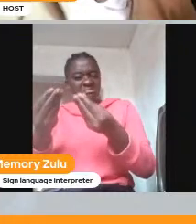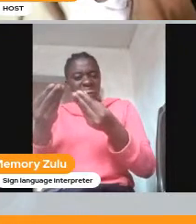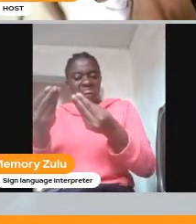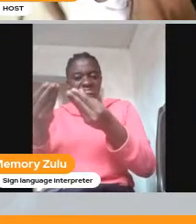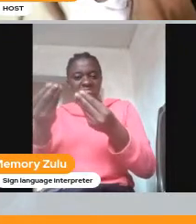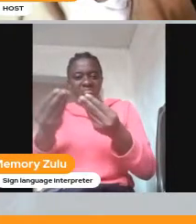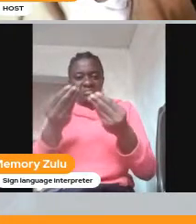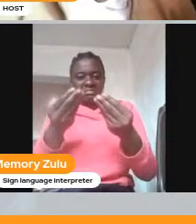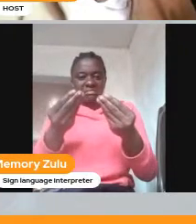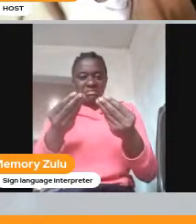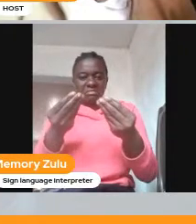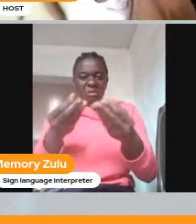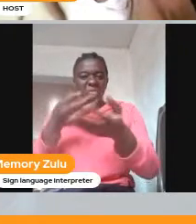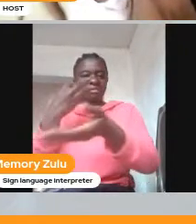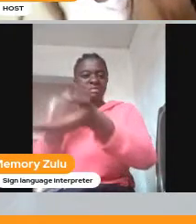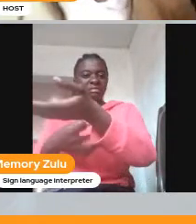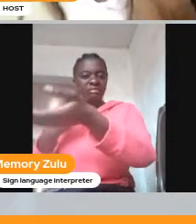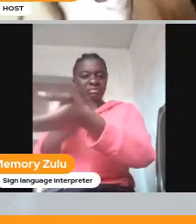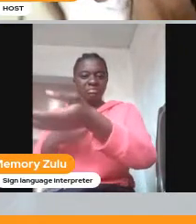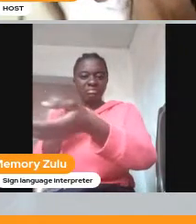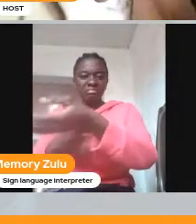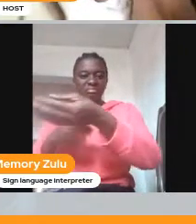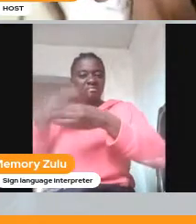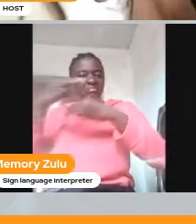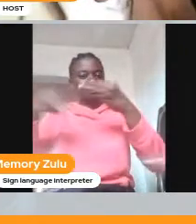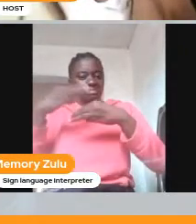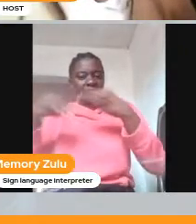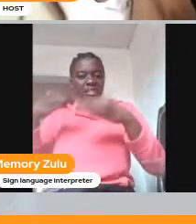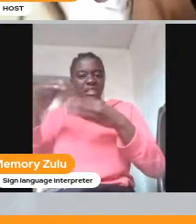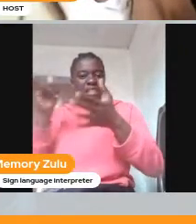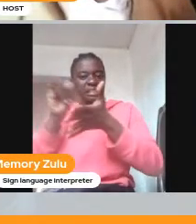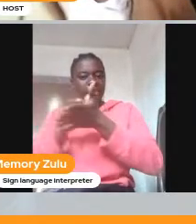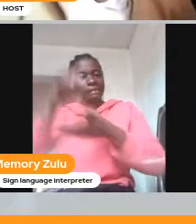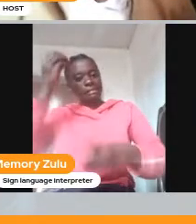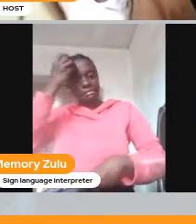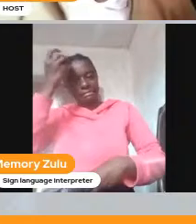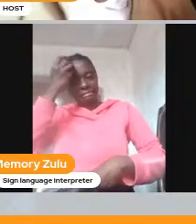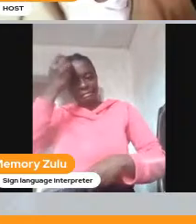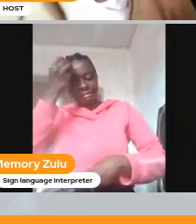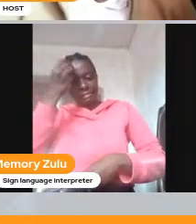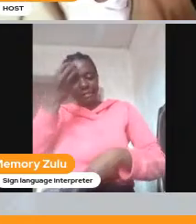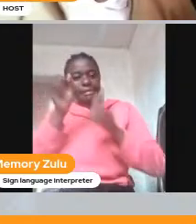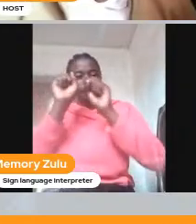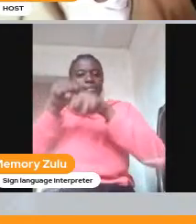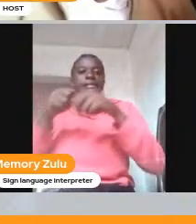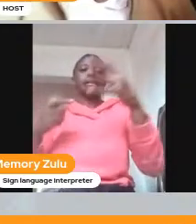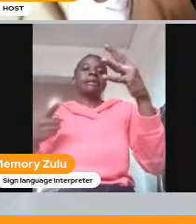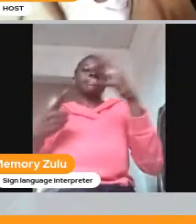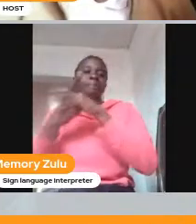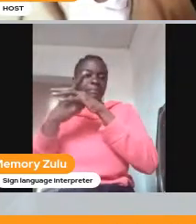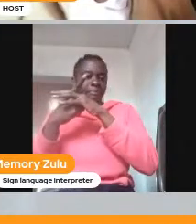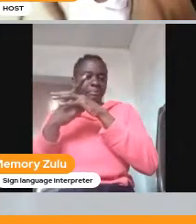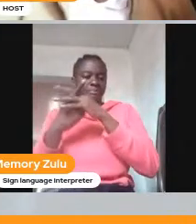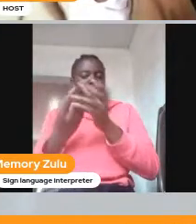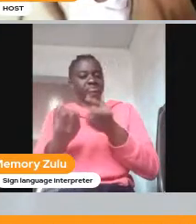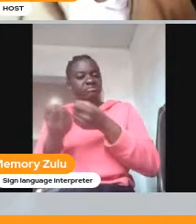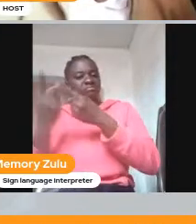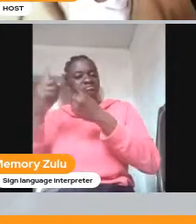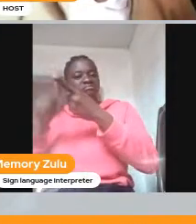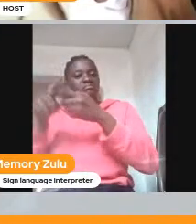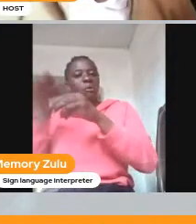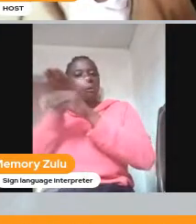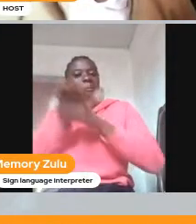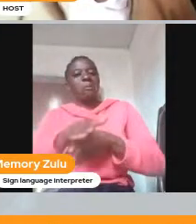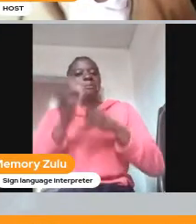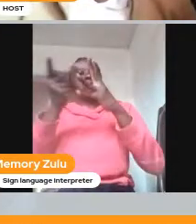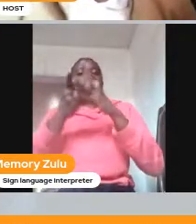in the urinary tract and affect. So for women, it's very much common, and they are at very high risk for